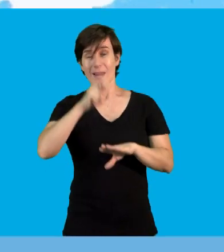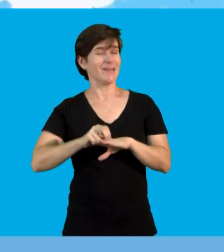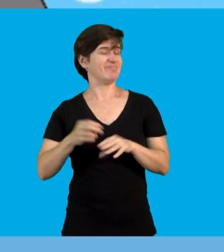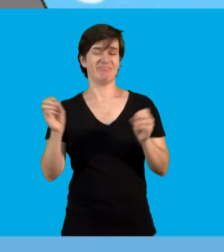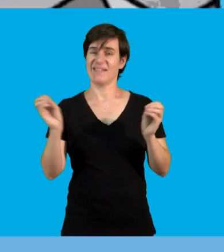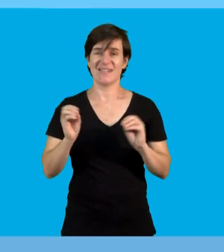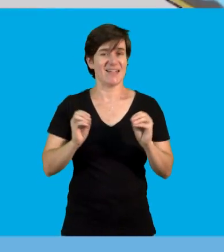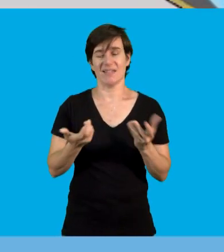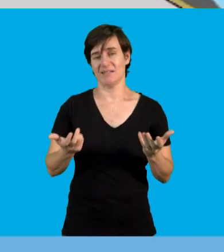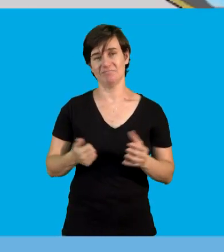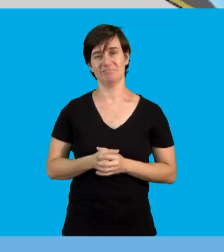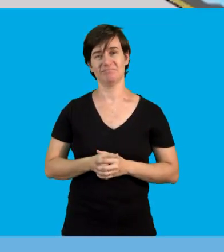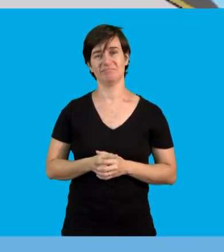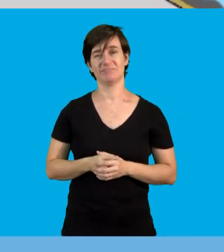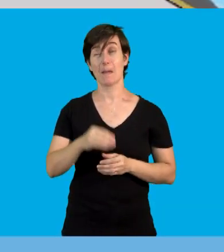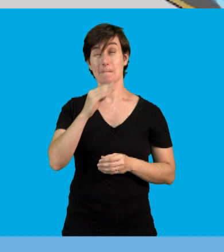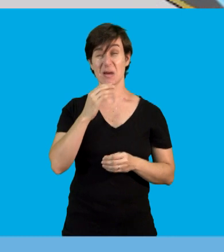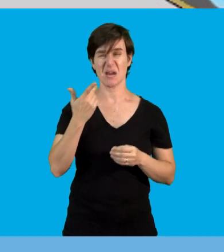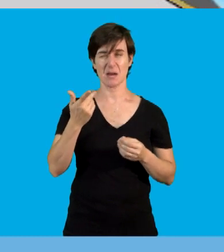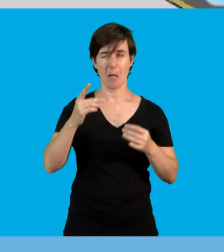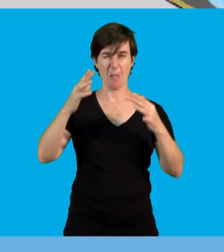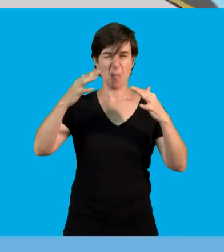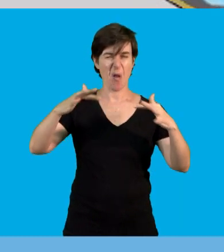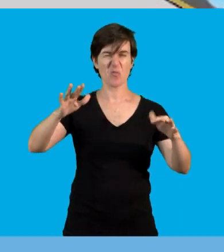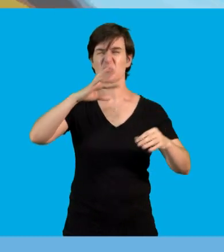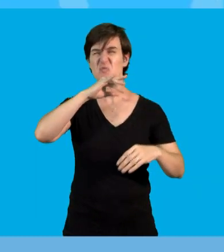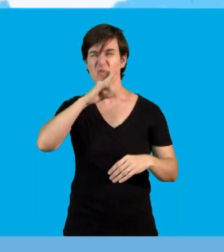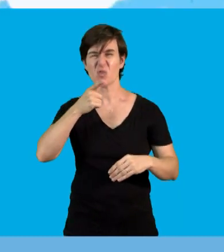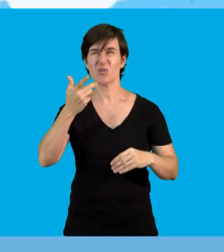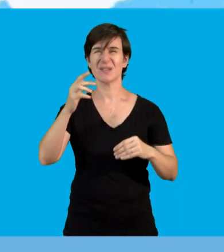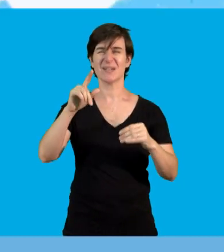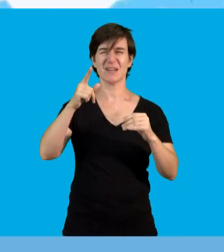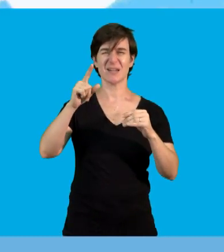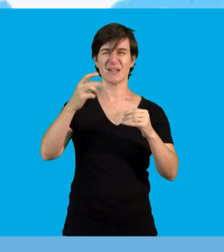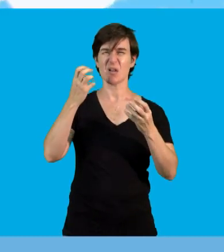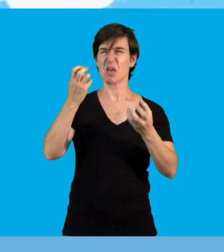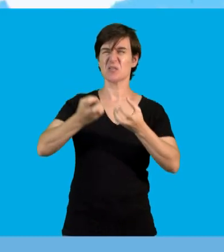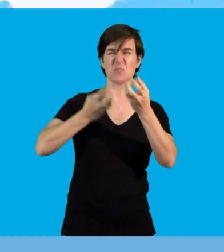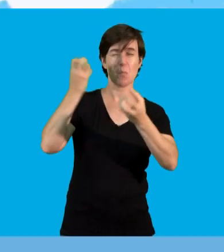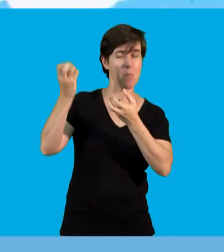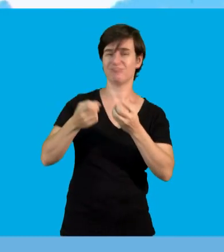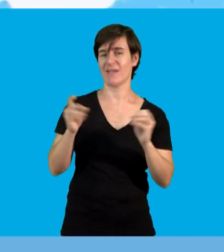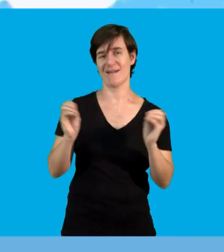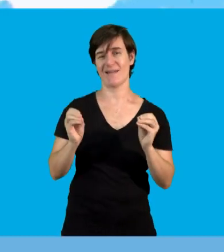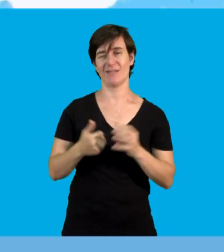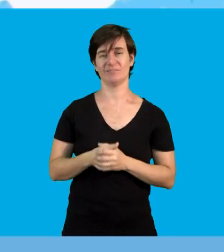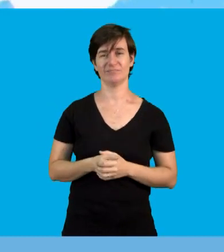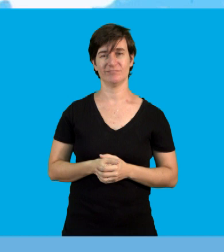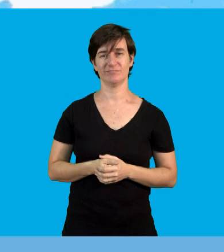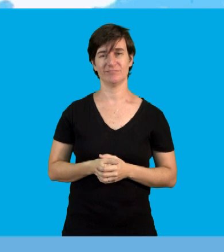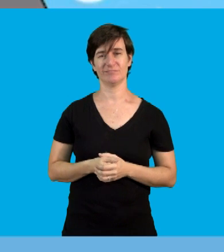is required to spin the turbine, and therefore no pollution which is going to be caused from the spinning of the turbine by that